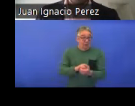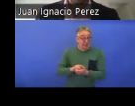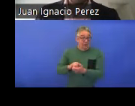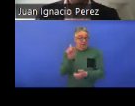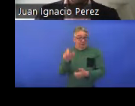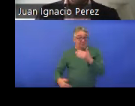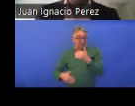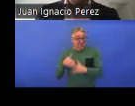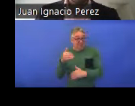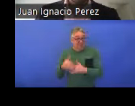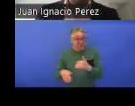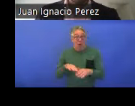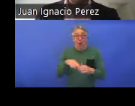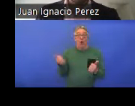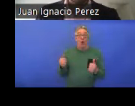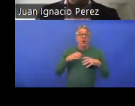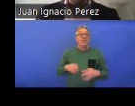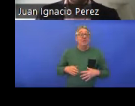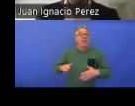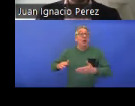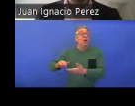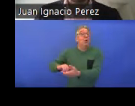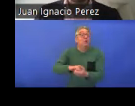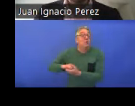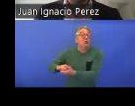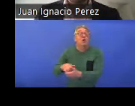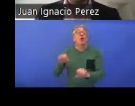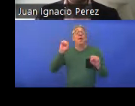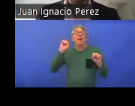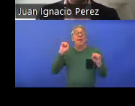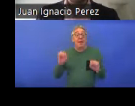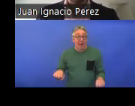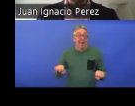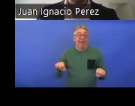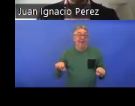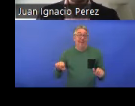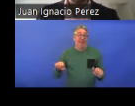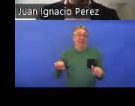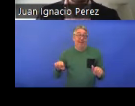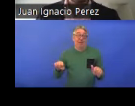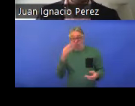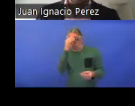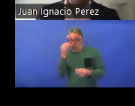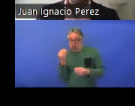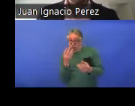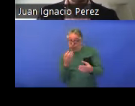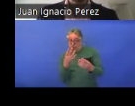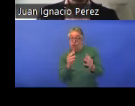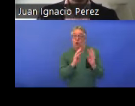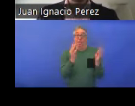organizations have the opportunity to input the process through alternative